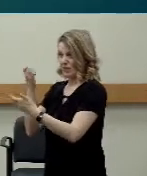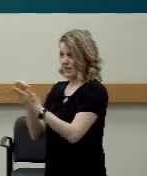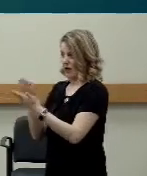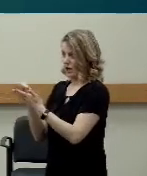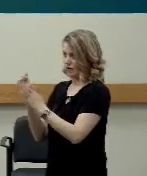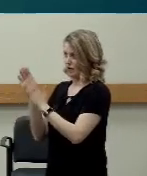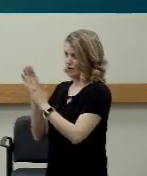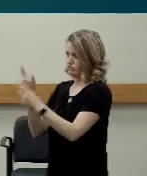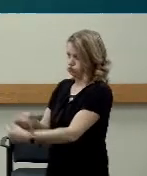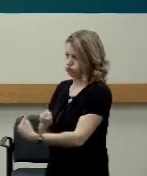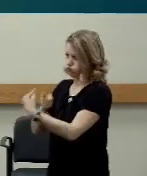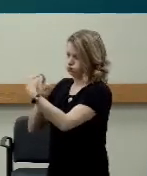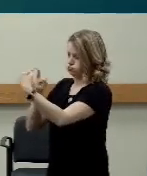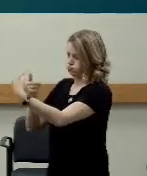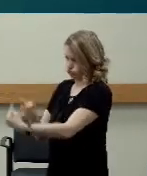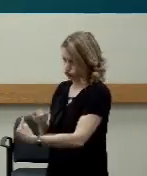economy.